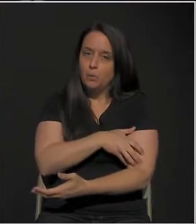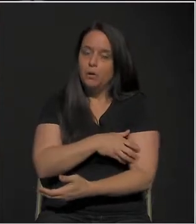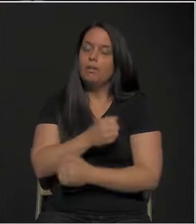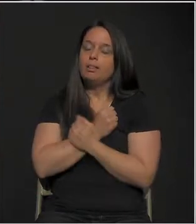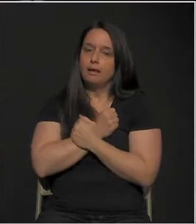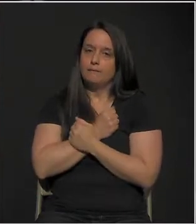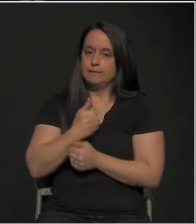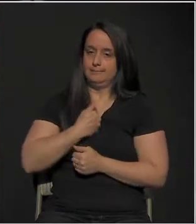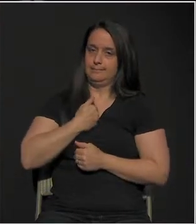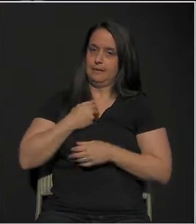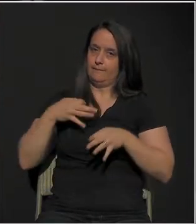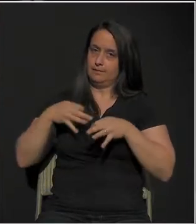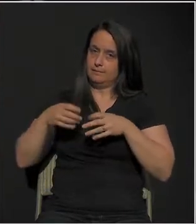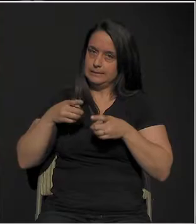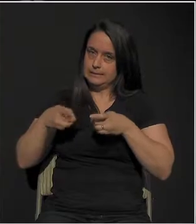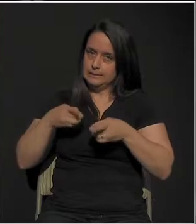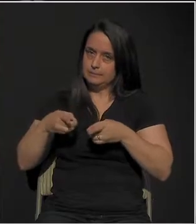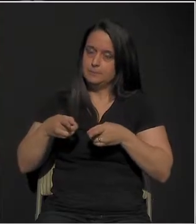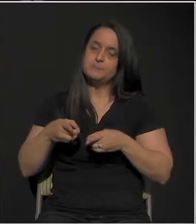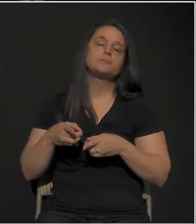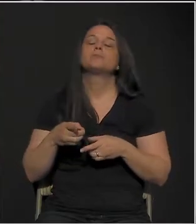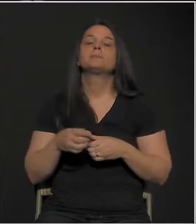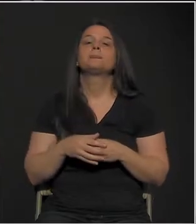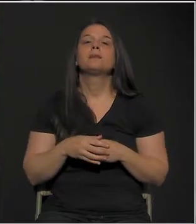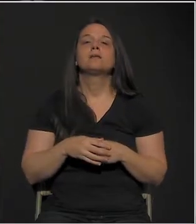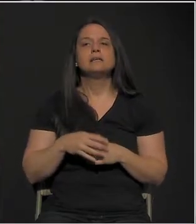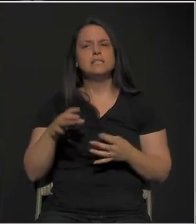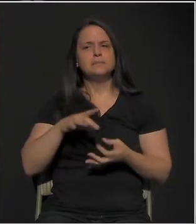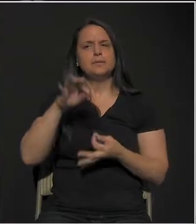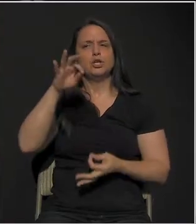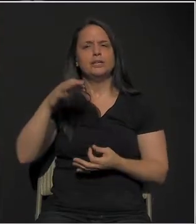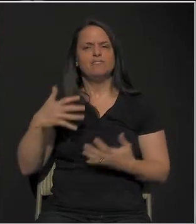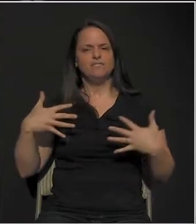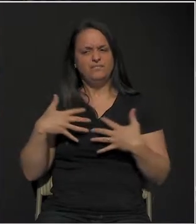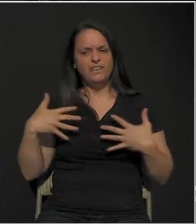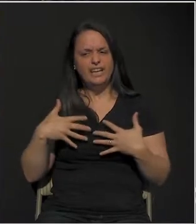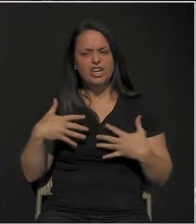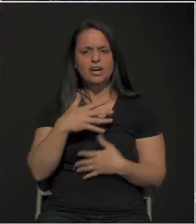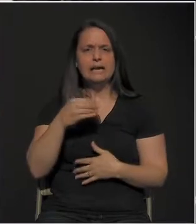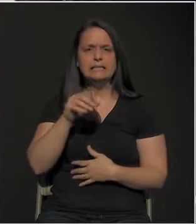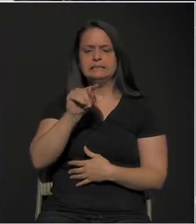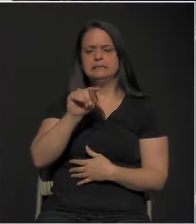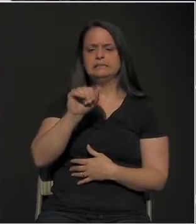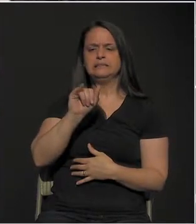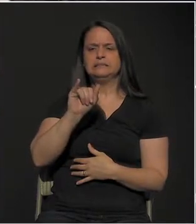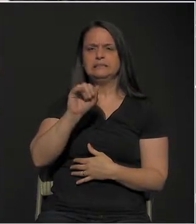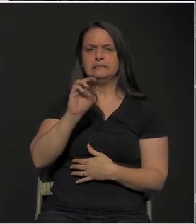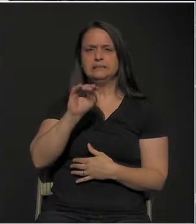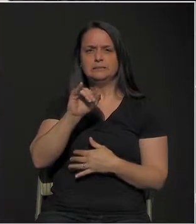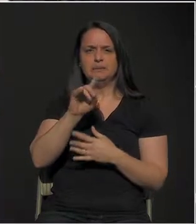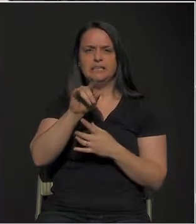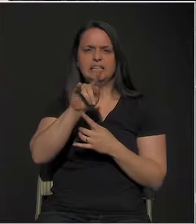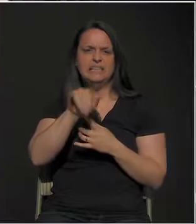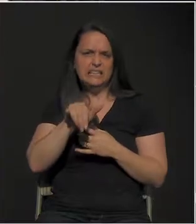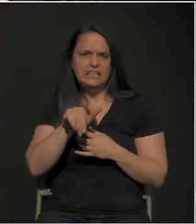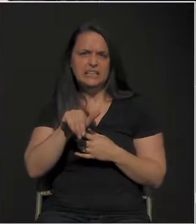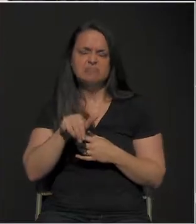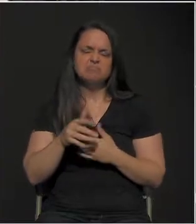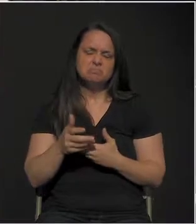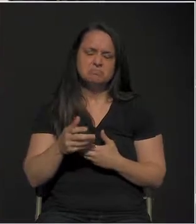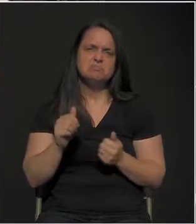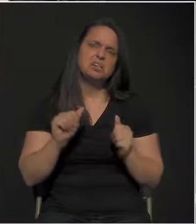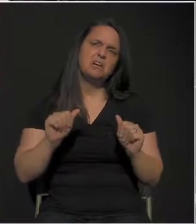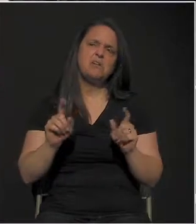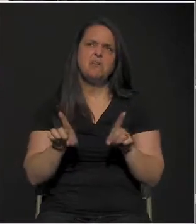self-discipline." So that spirit of fear and timidity, it's kind of hard. So what that actually means is, you could also think of it